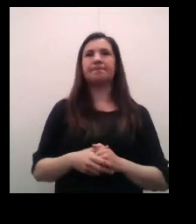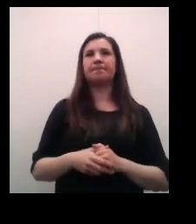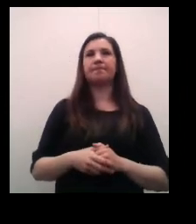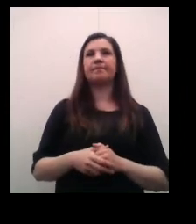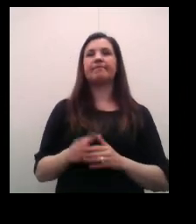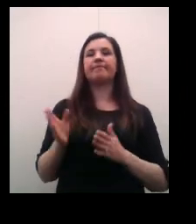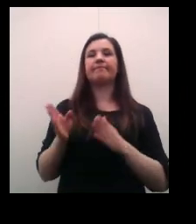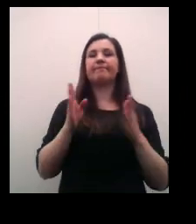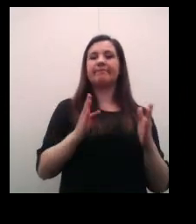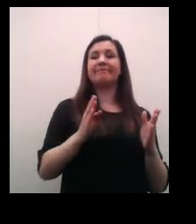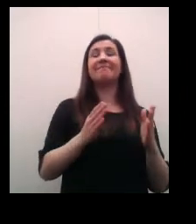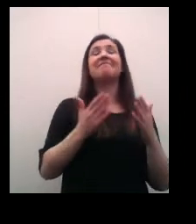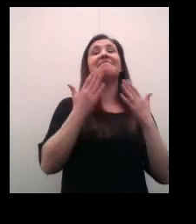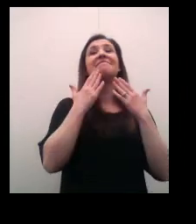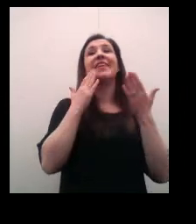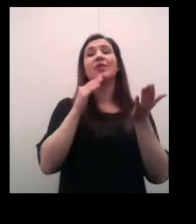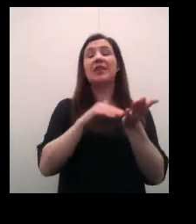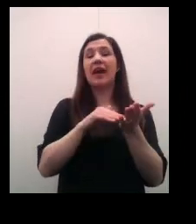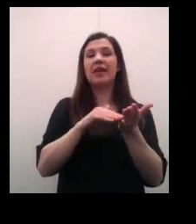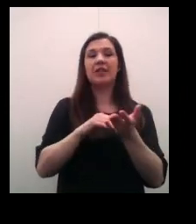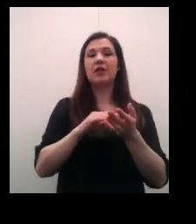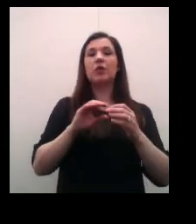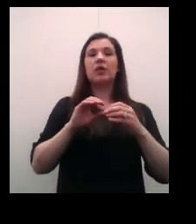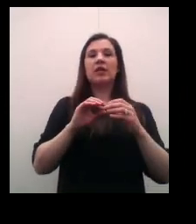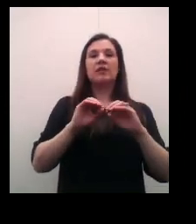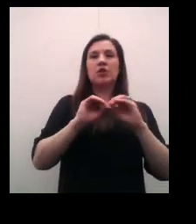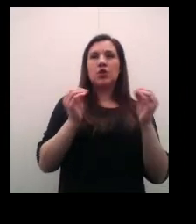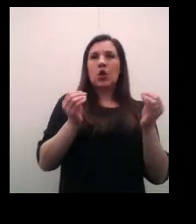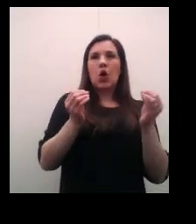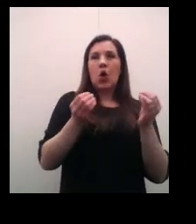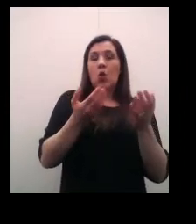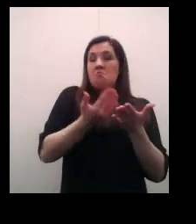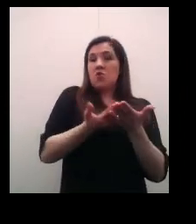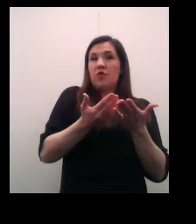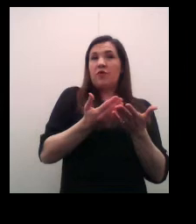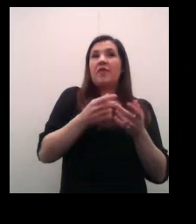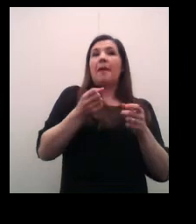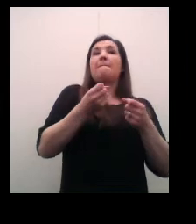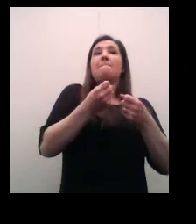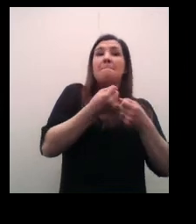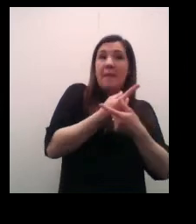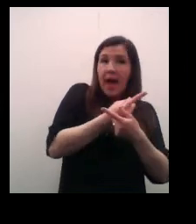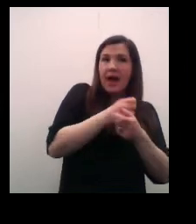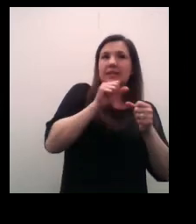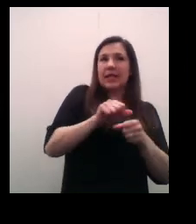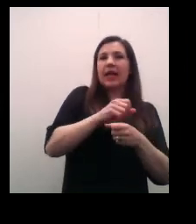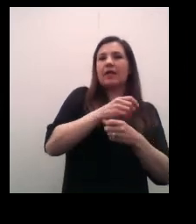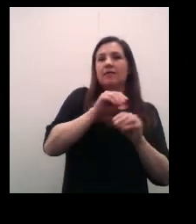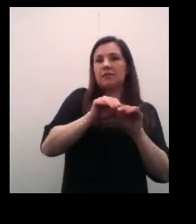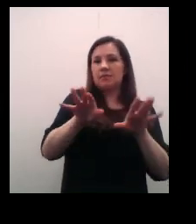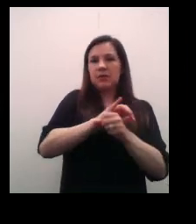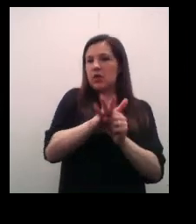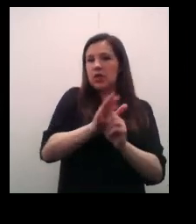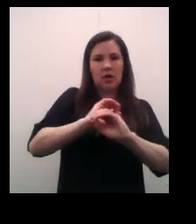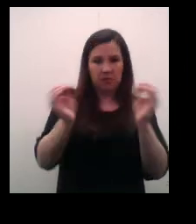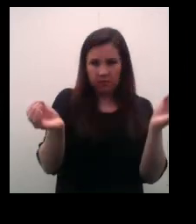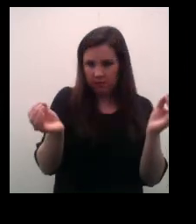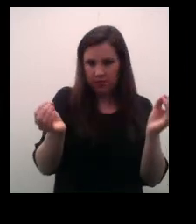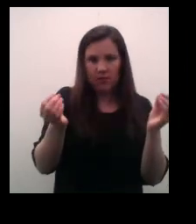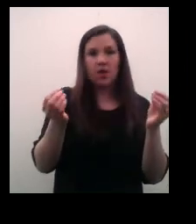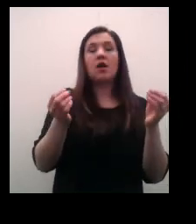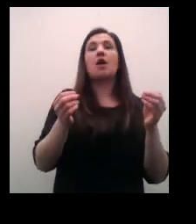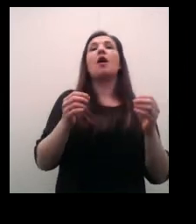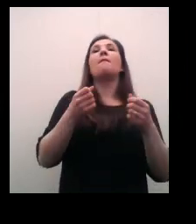Thank you, Doctor. We have no evidence to show that bats can transmit COVID-19 directly to a human being, but we do know they can